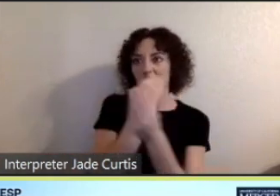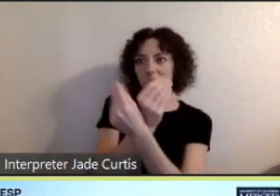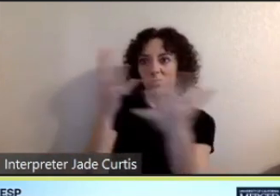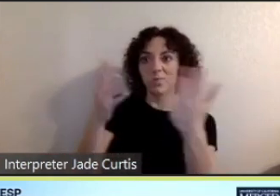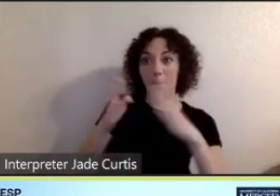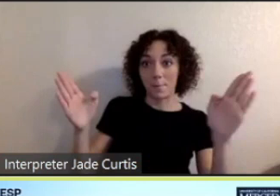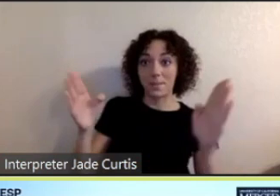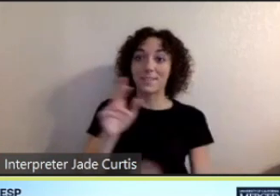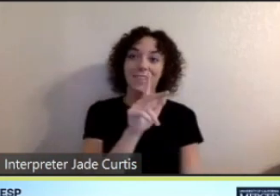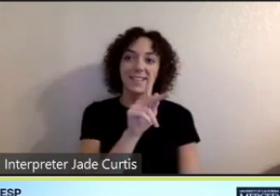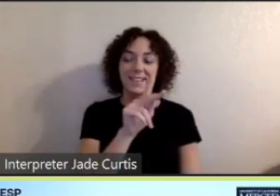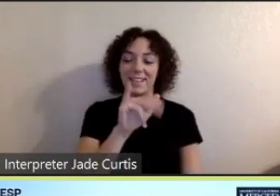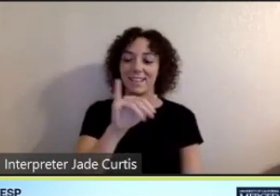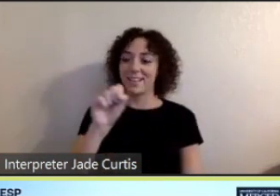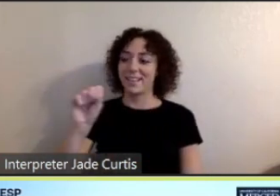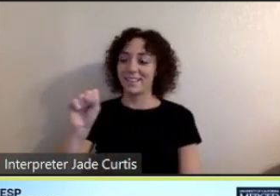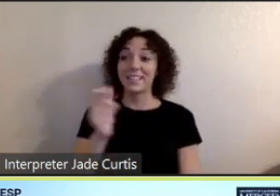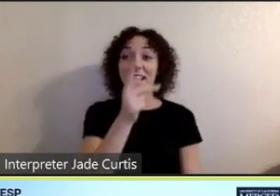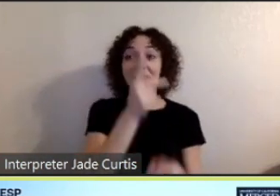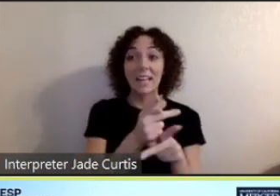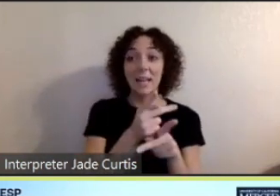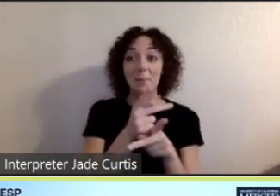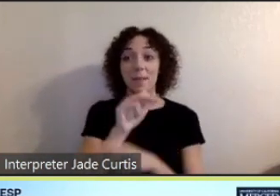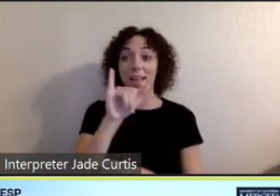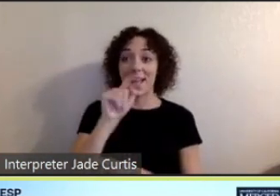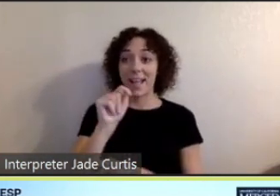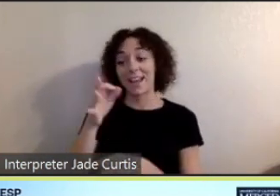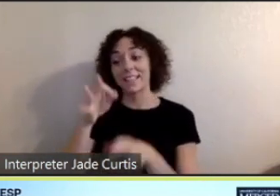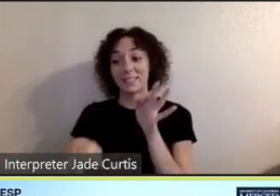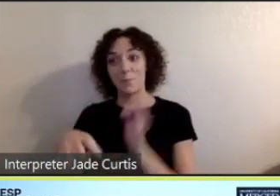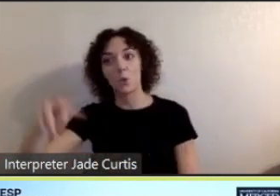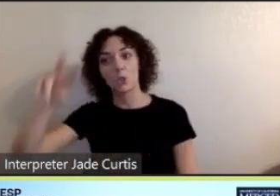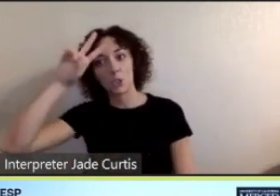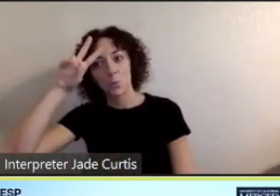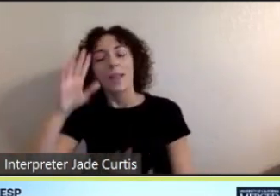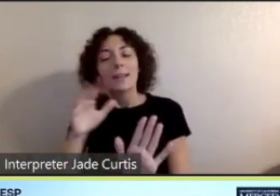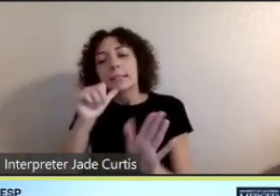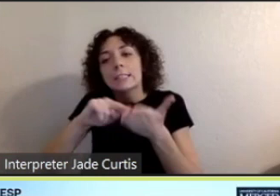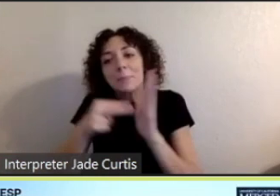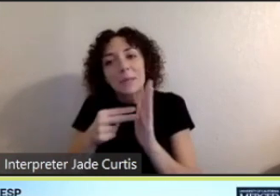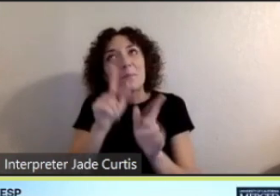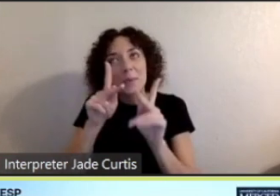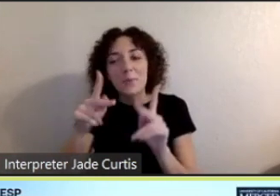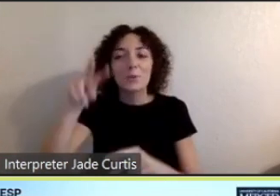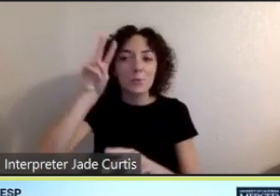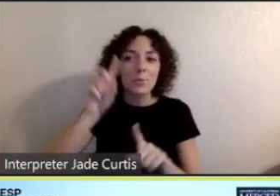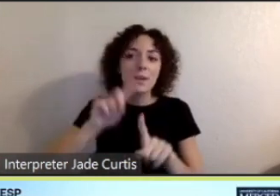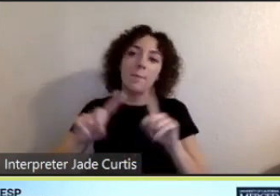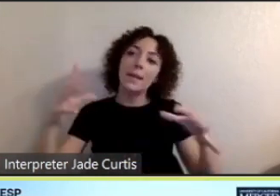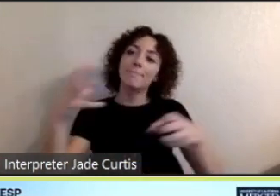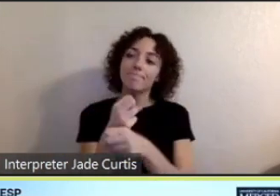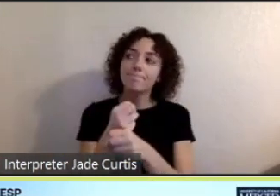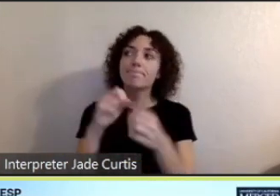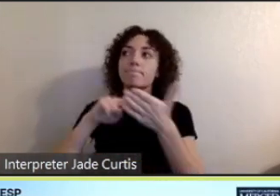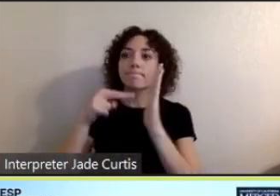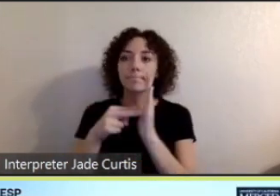Keep it simple, stupid. Not to imply that people are stupid, but to try to explain things in as clear a